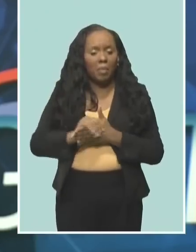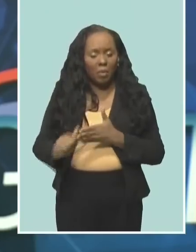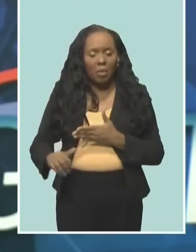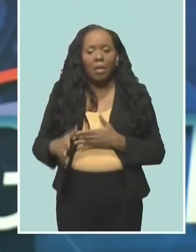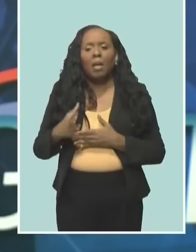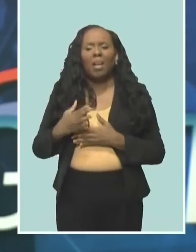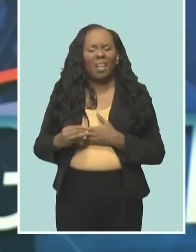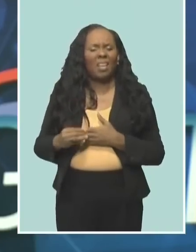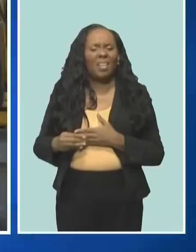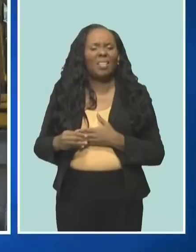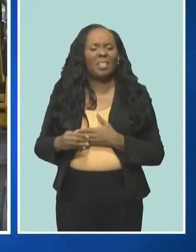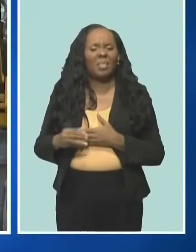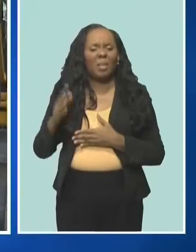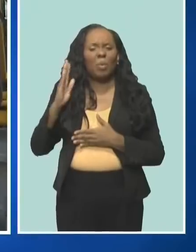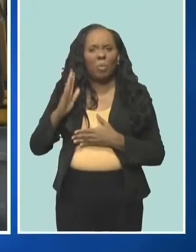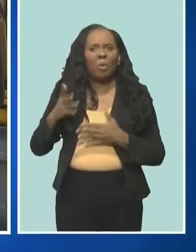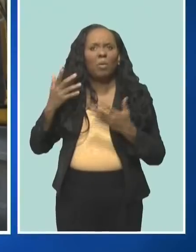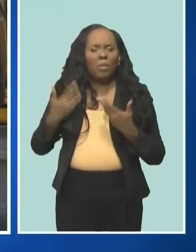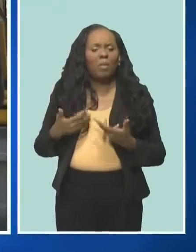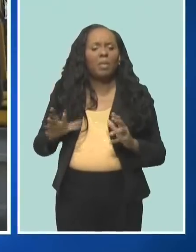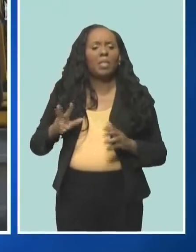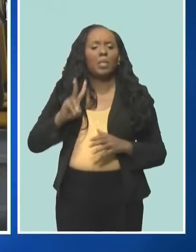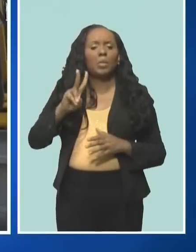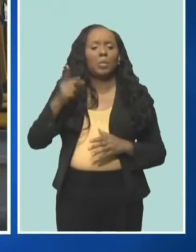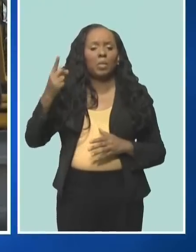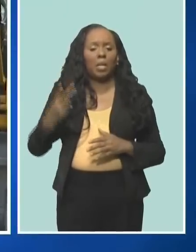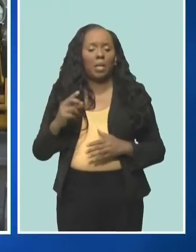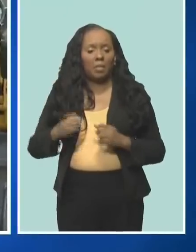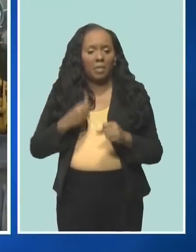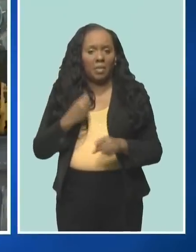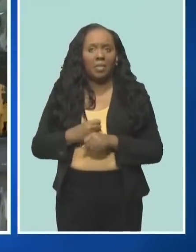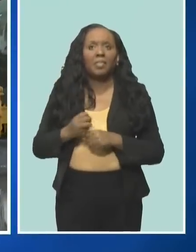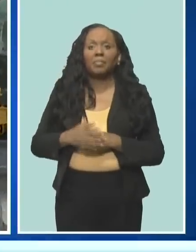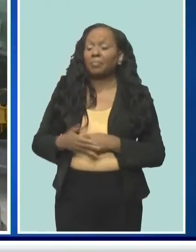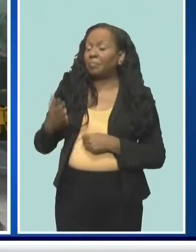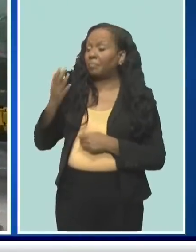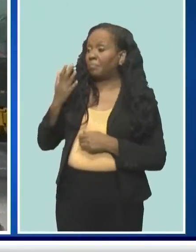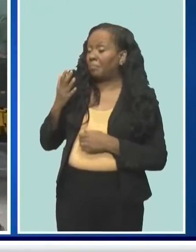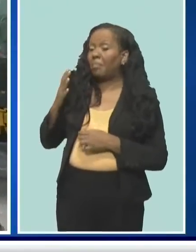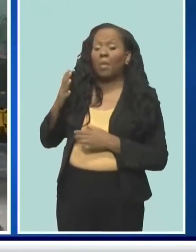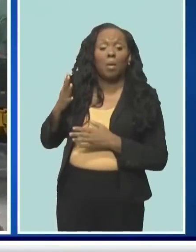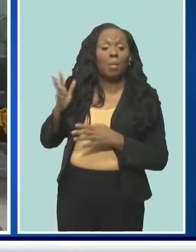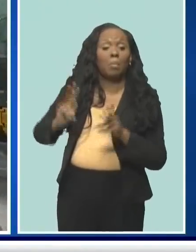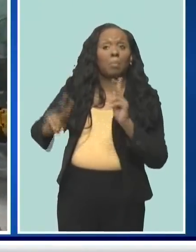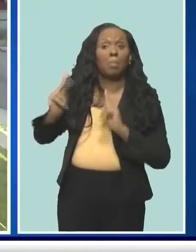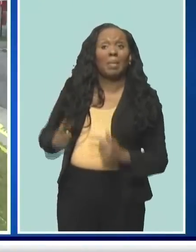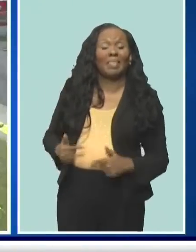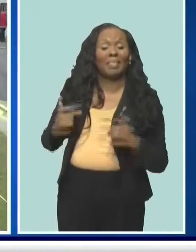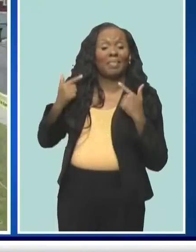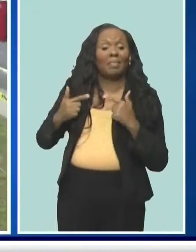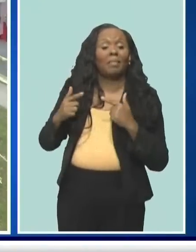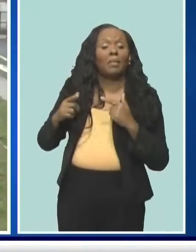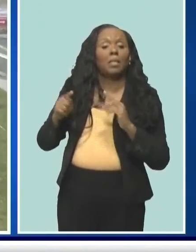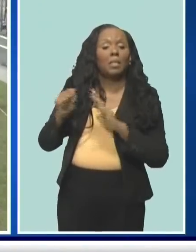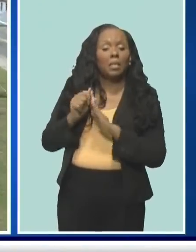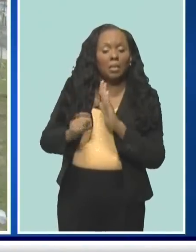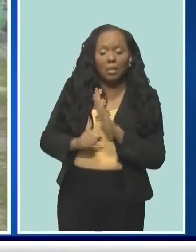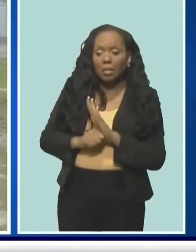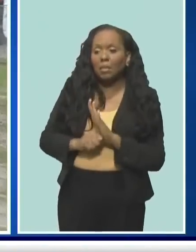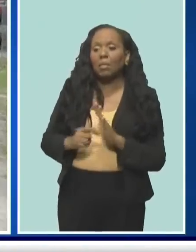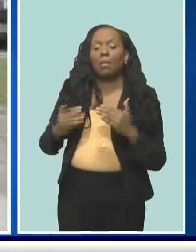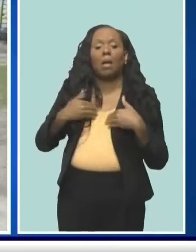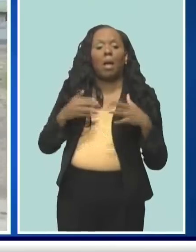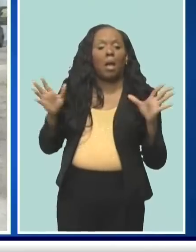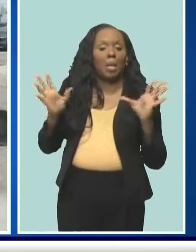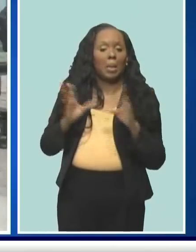report. Almost 2 years to the date of a town hall meeting with residents in the city, ground has been broken